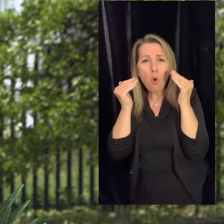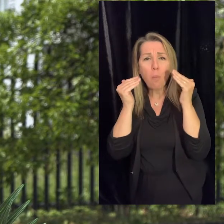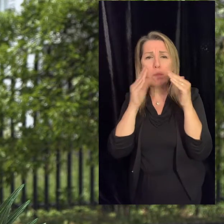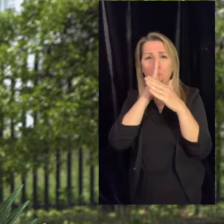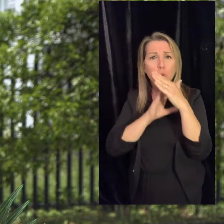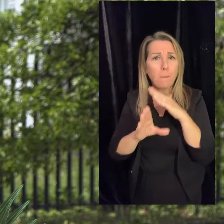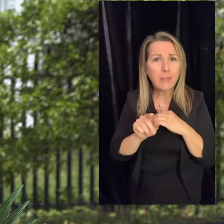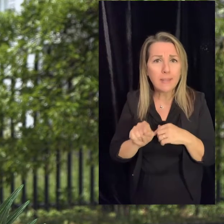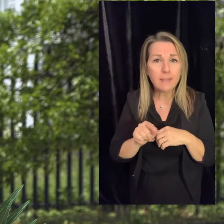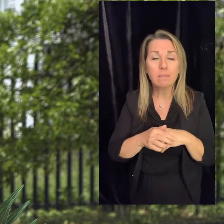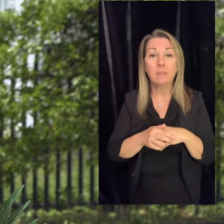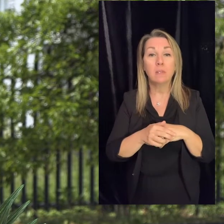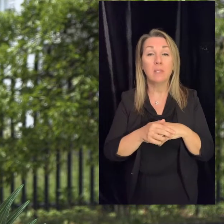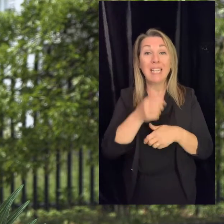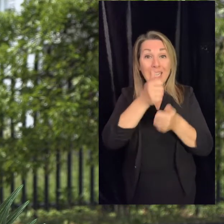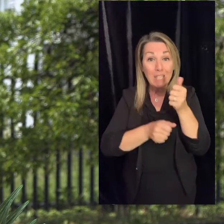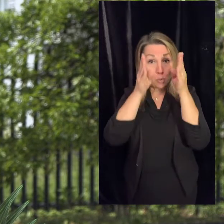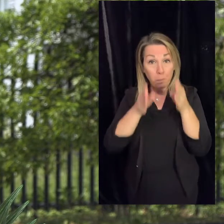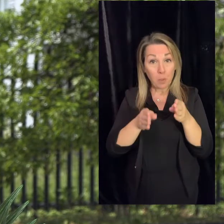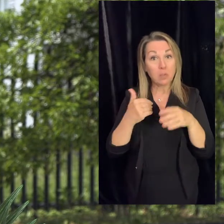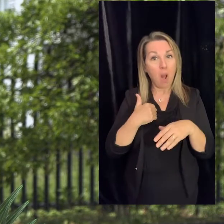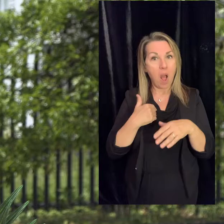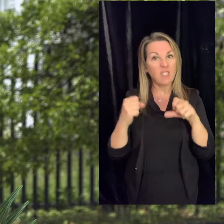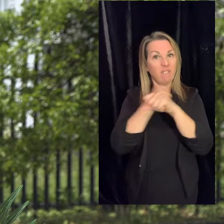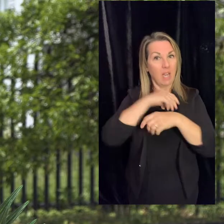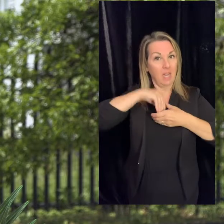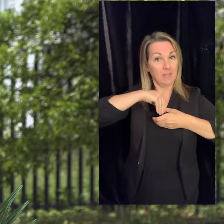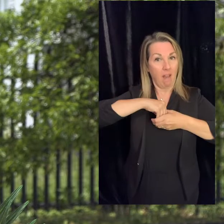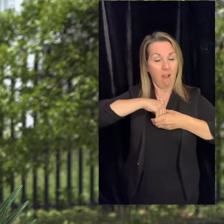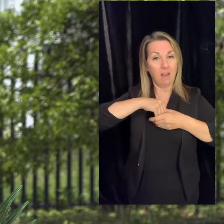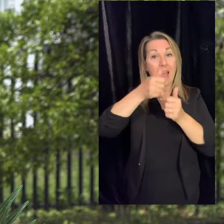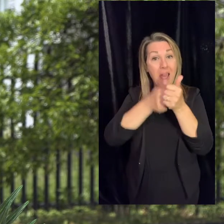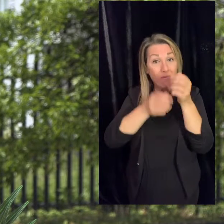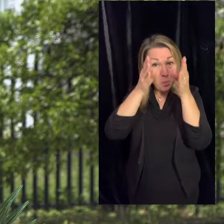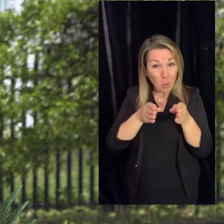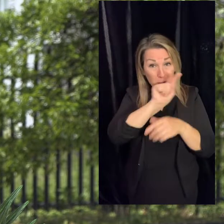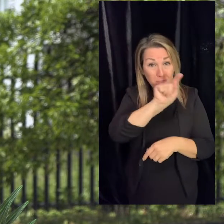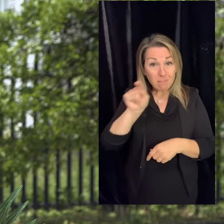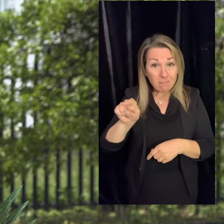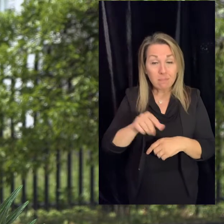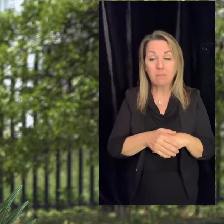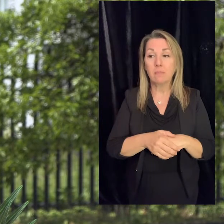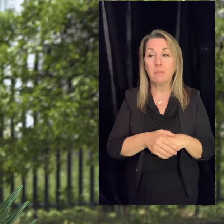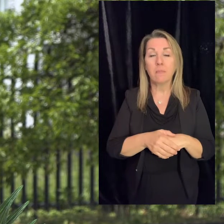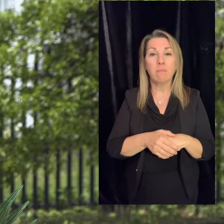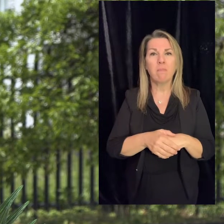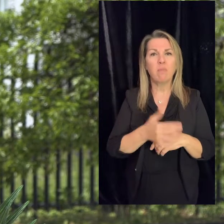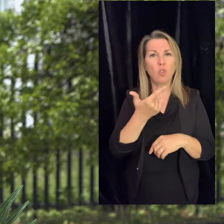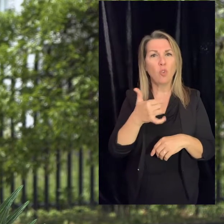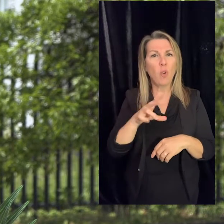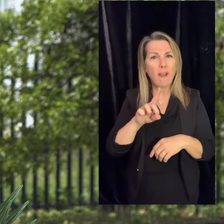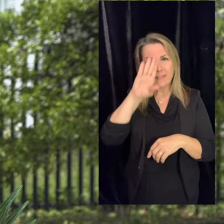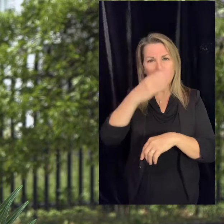humility. The same fight is going on inside each one of us, every person. And the grandson thought